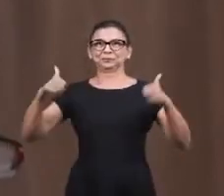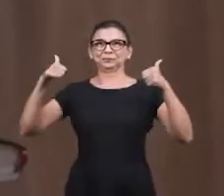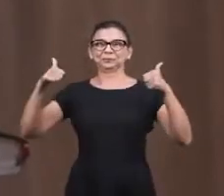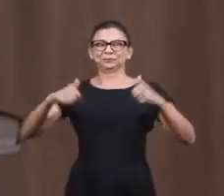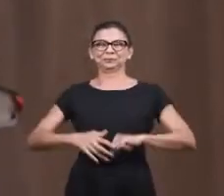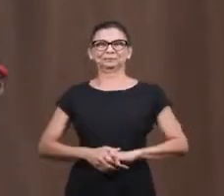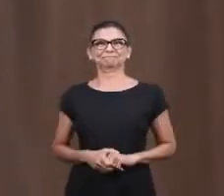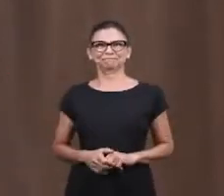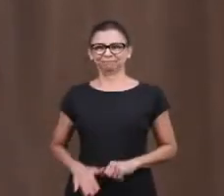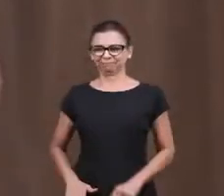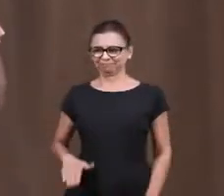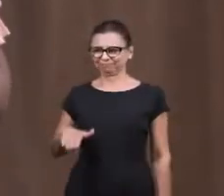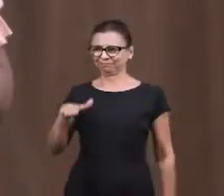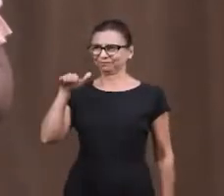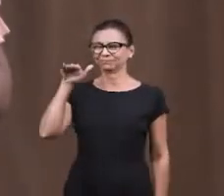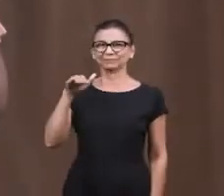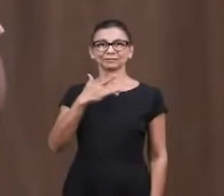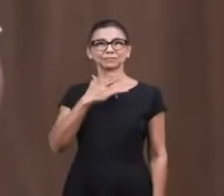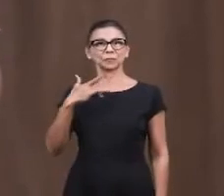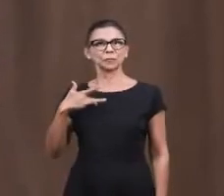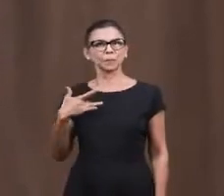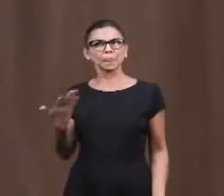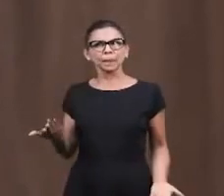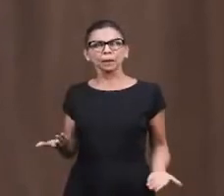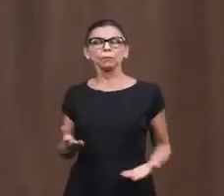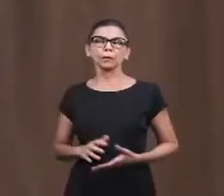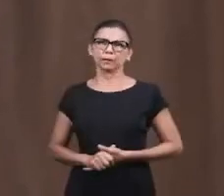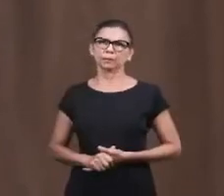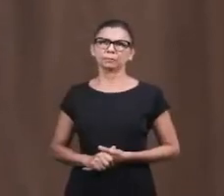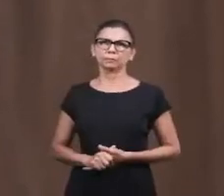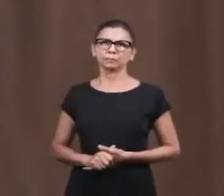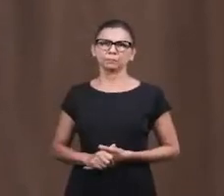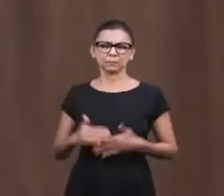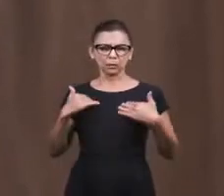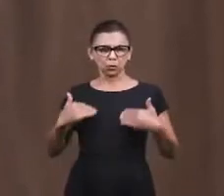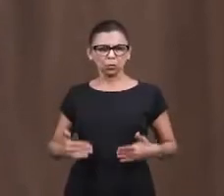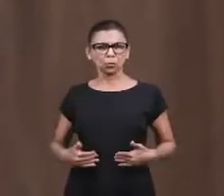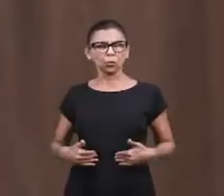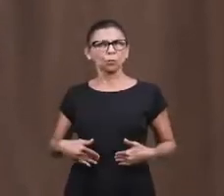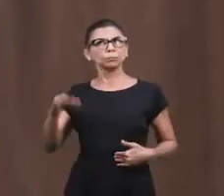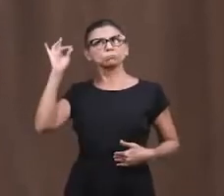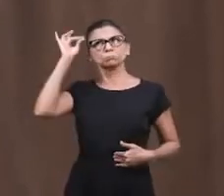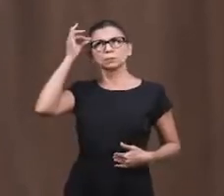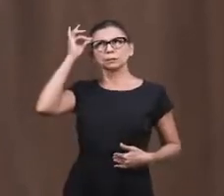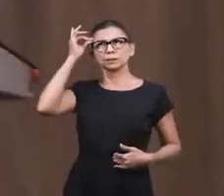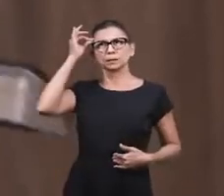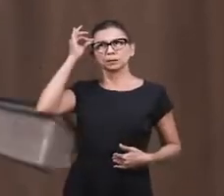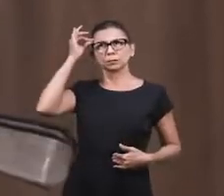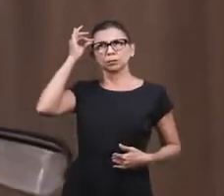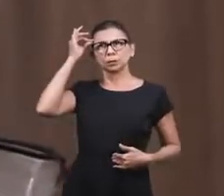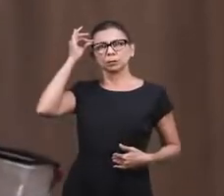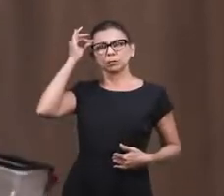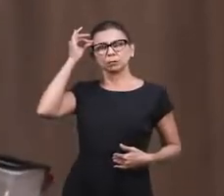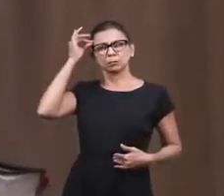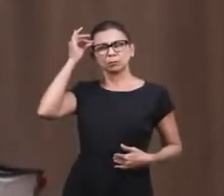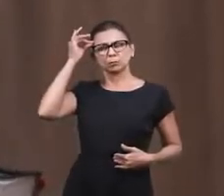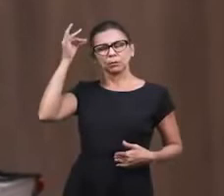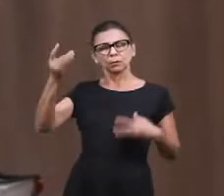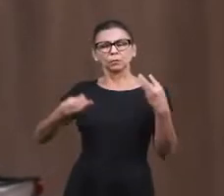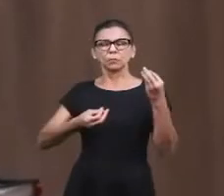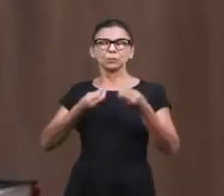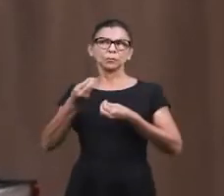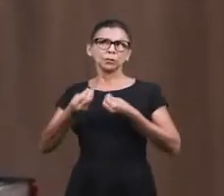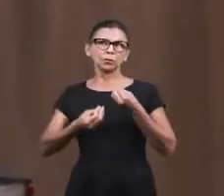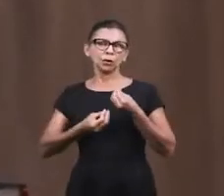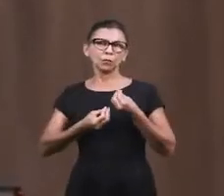our spiritual body? It also needs to be fed. And how do we feed our